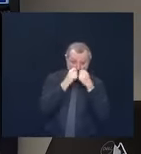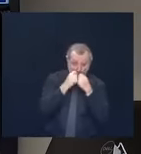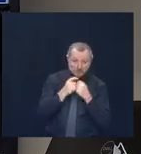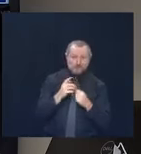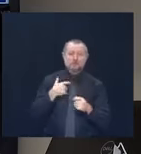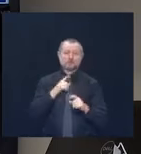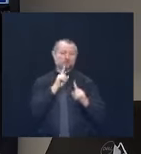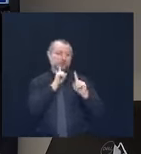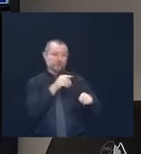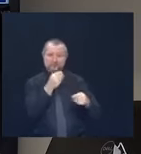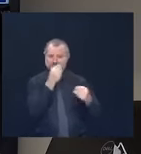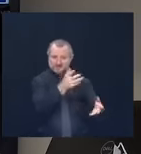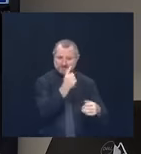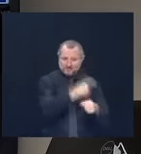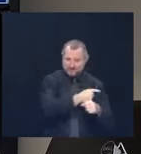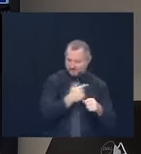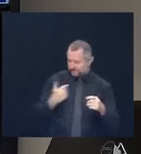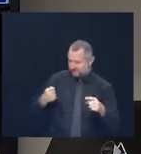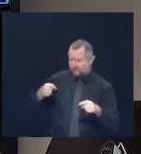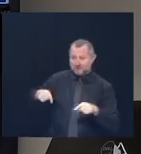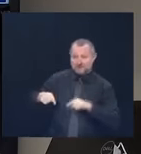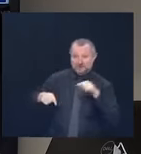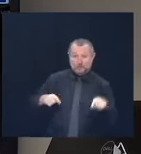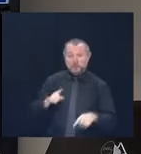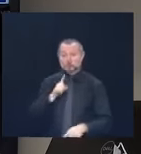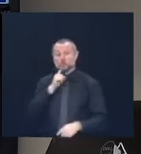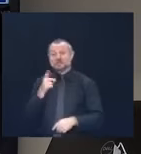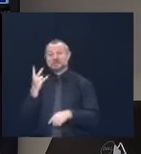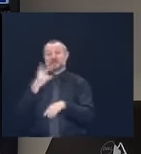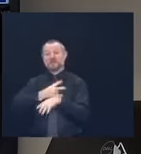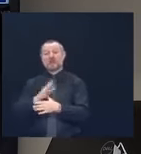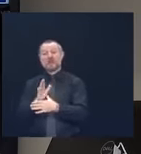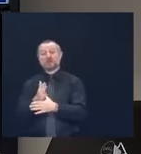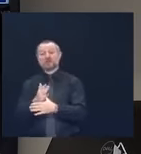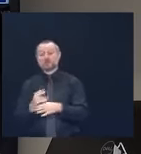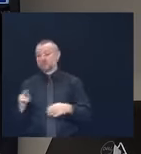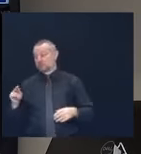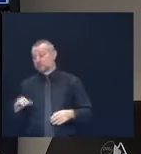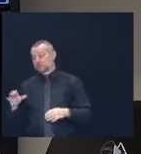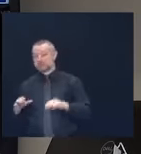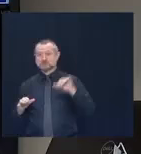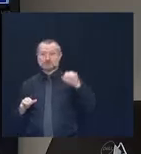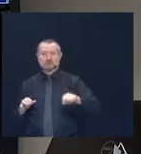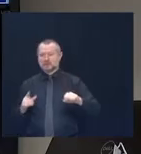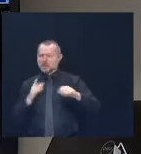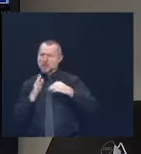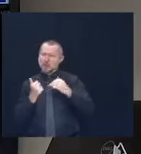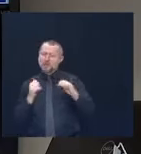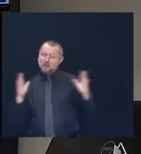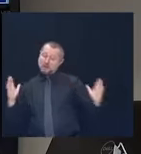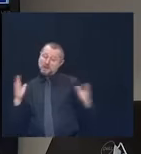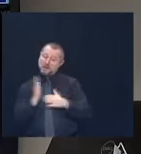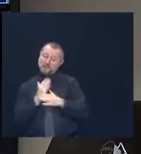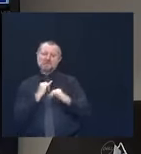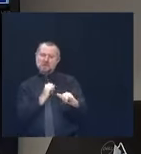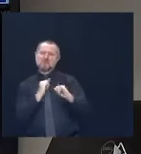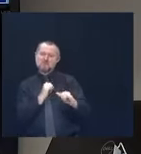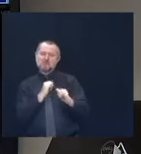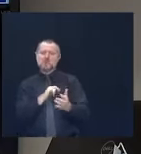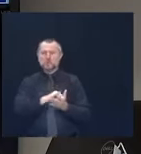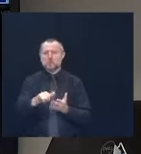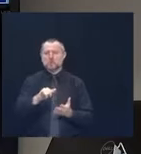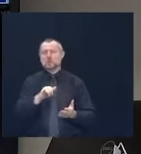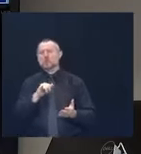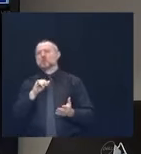average for both the city and the state, there's very little difference if you look at it on the averages, especially if you go back, let's say, a week, because those numbers balance out over time. So that really